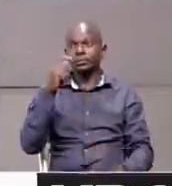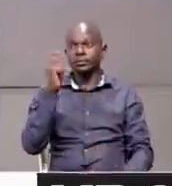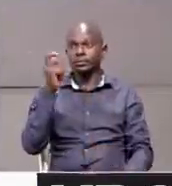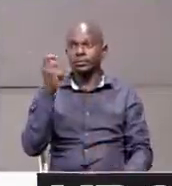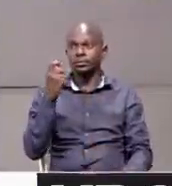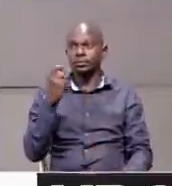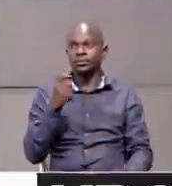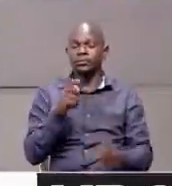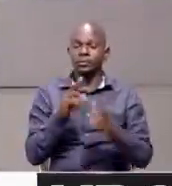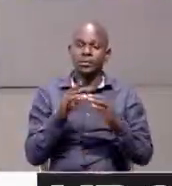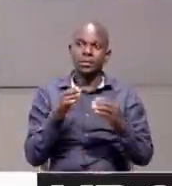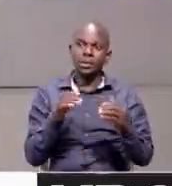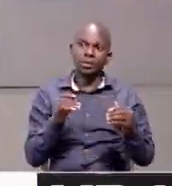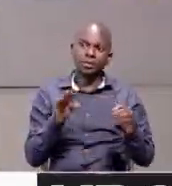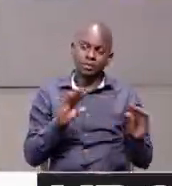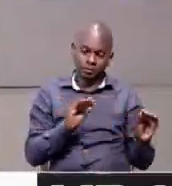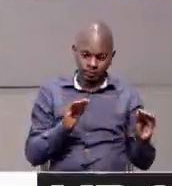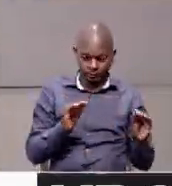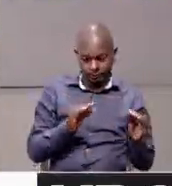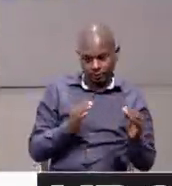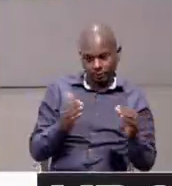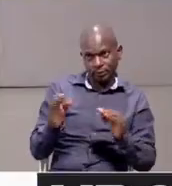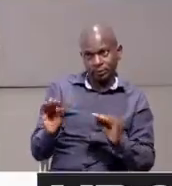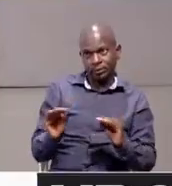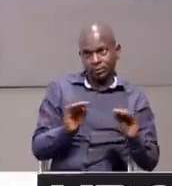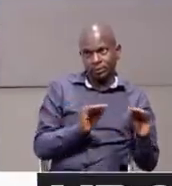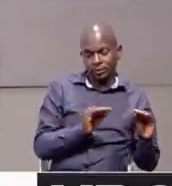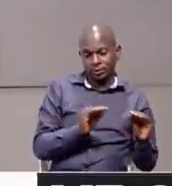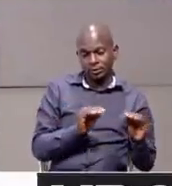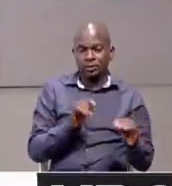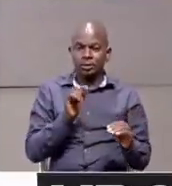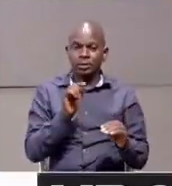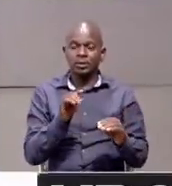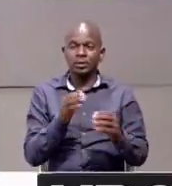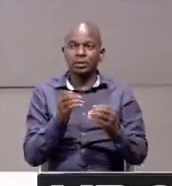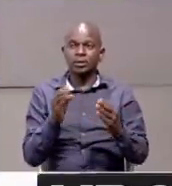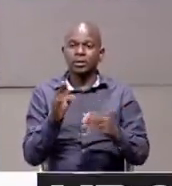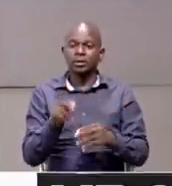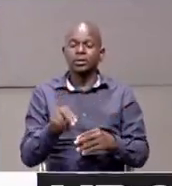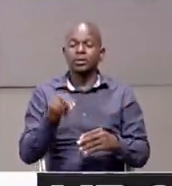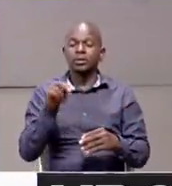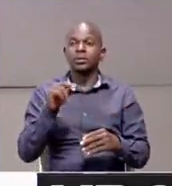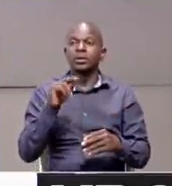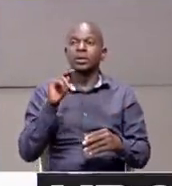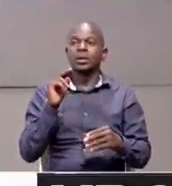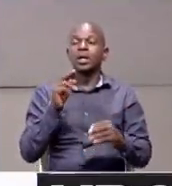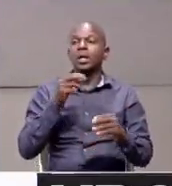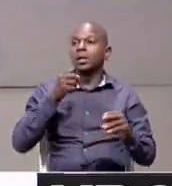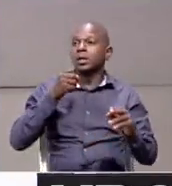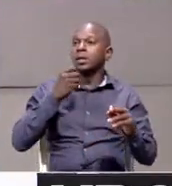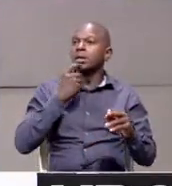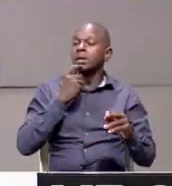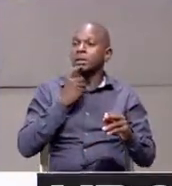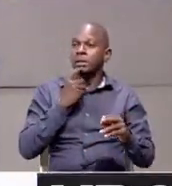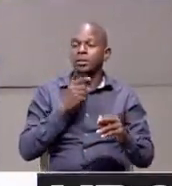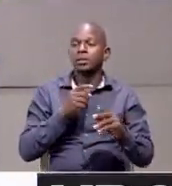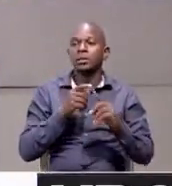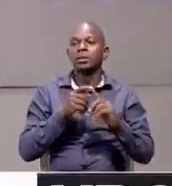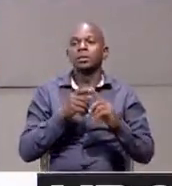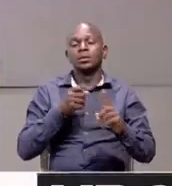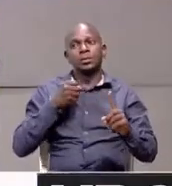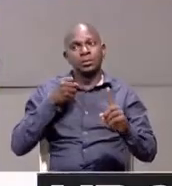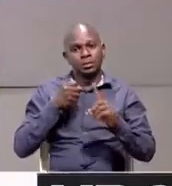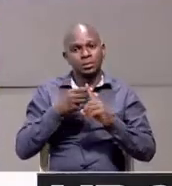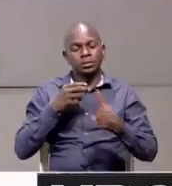reach the escarpment, they turn left and go to Most District in North Karamoja. Of Kotido, Kabang, Karenga,